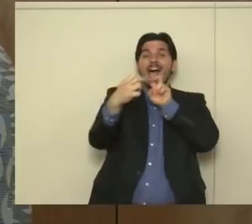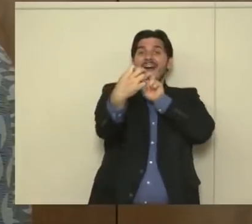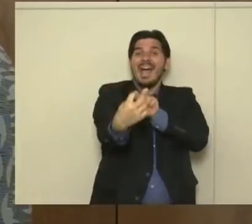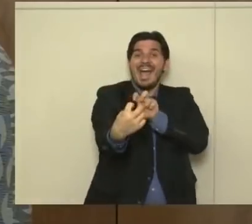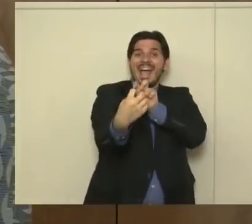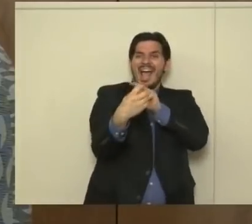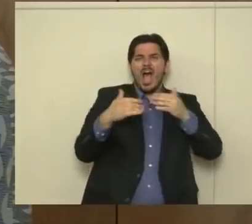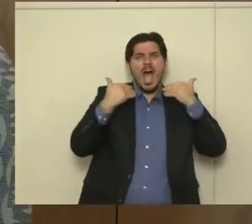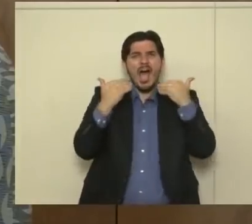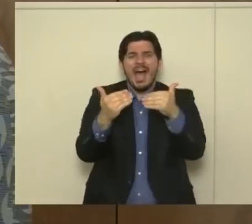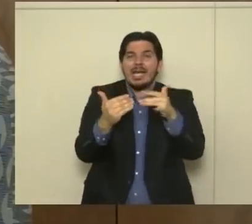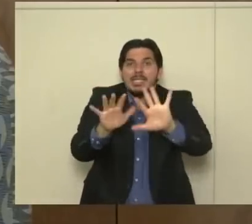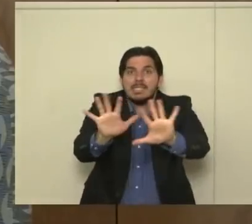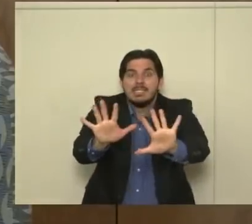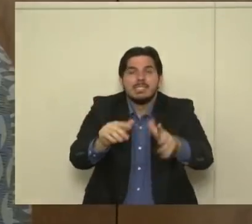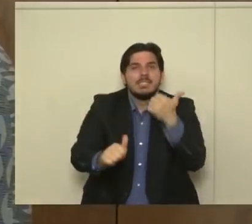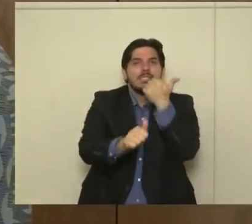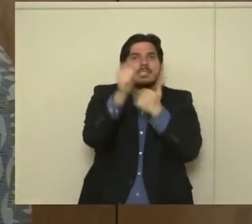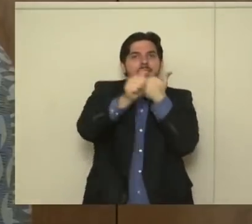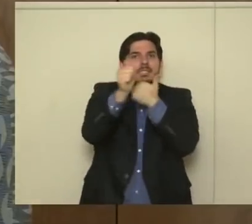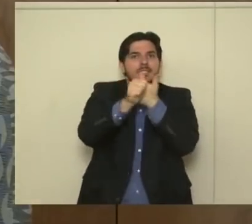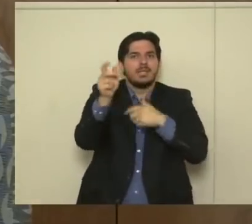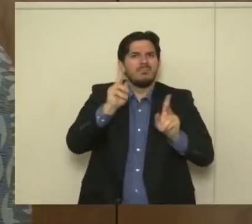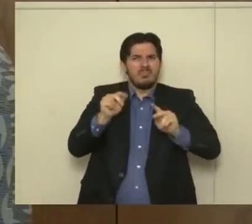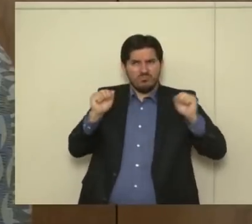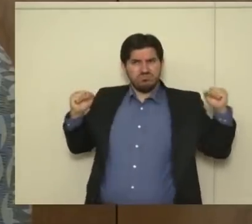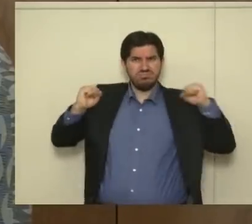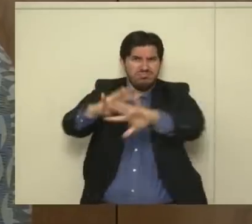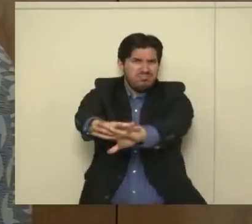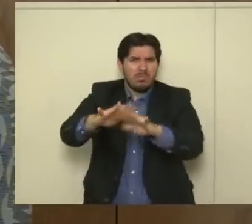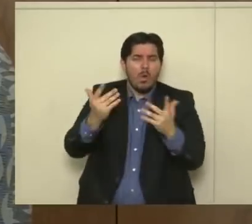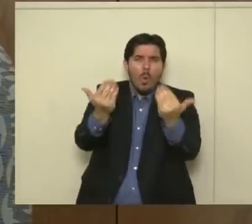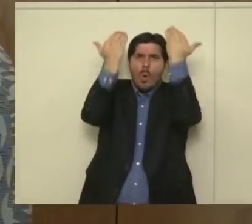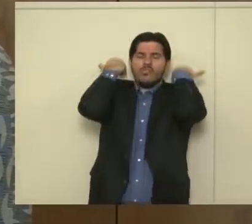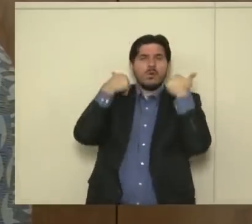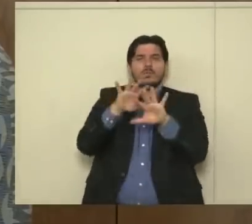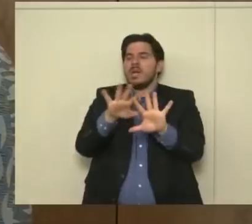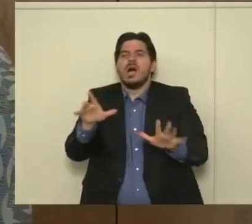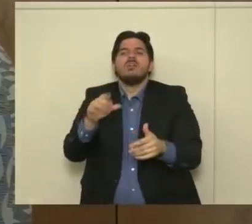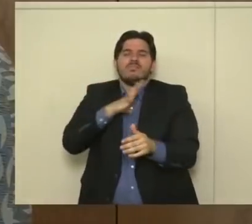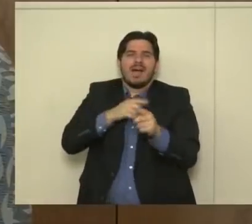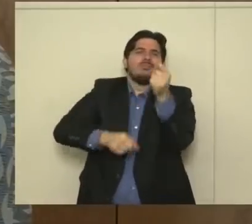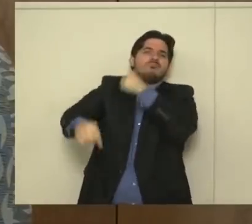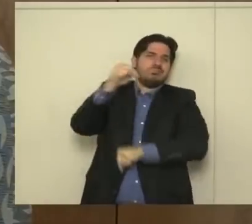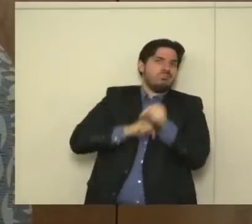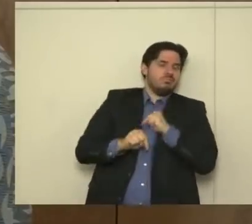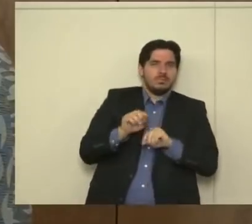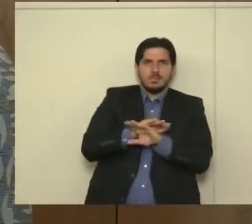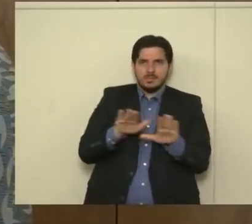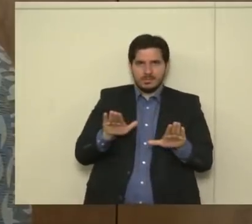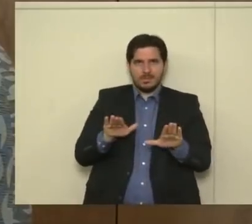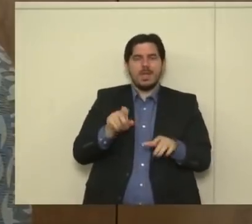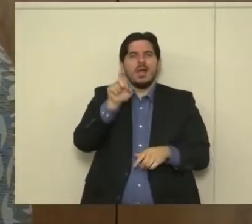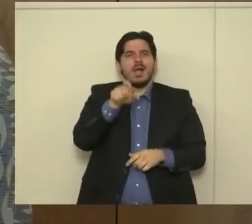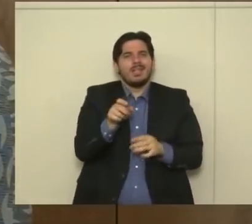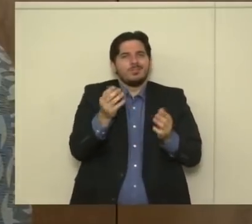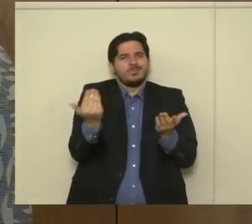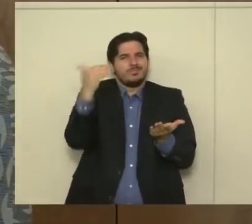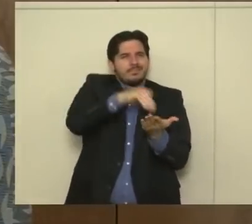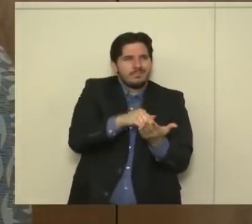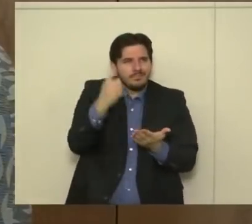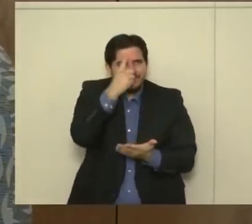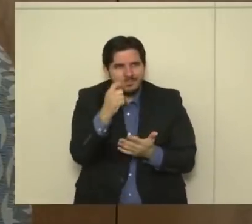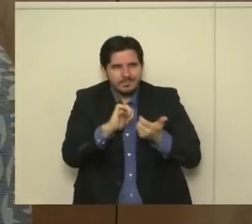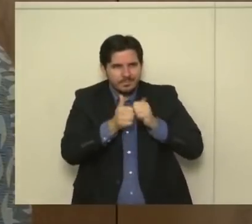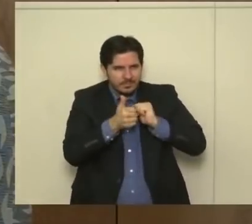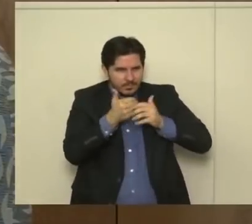these populations that have waited so long and deserve that they get the opportunities